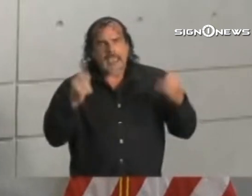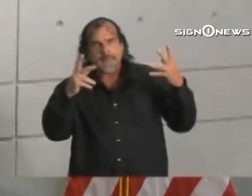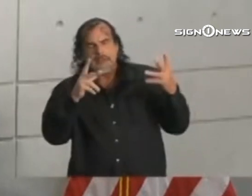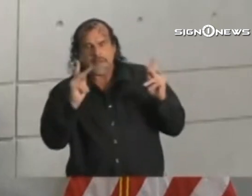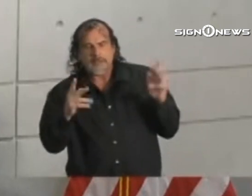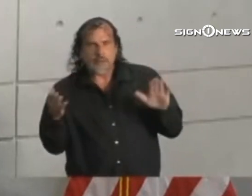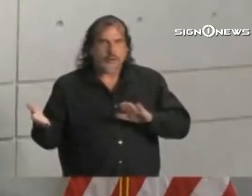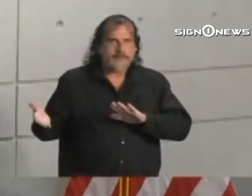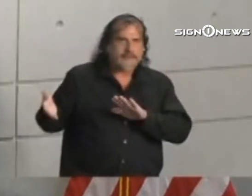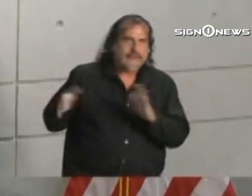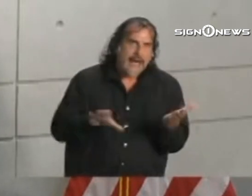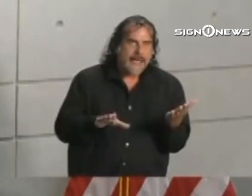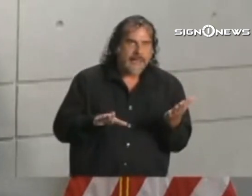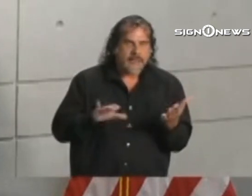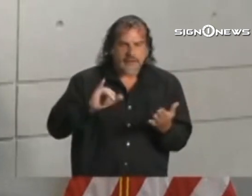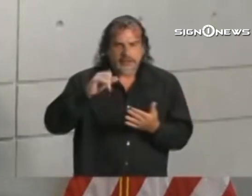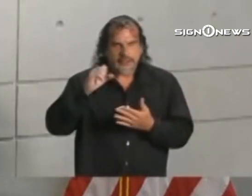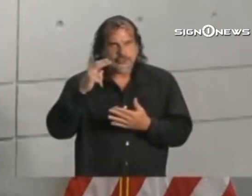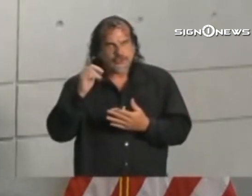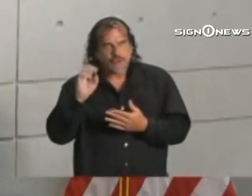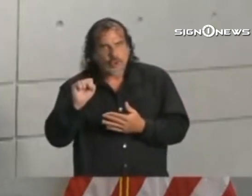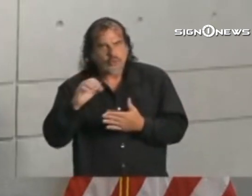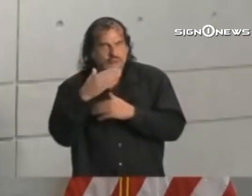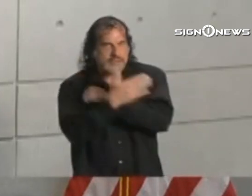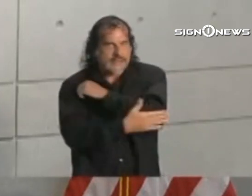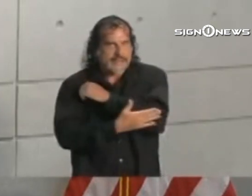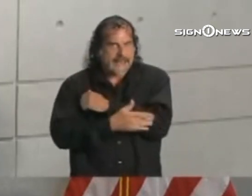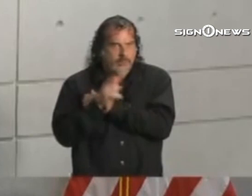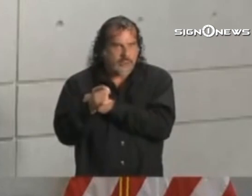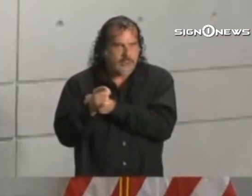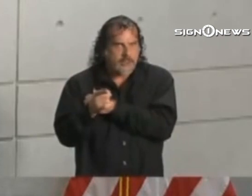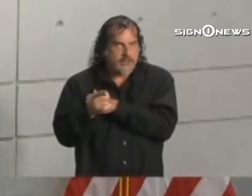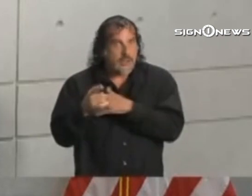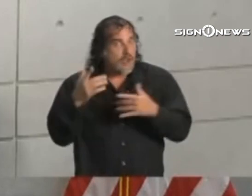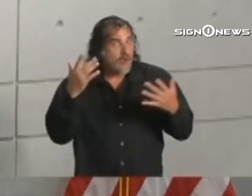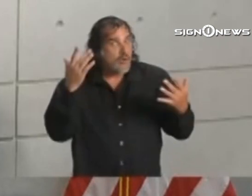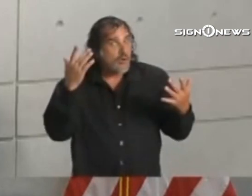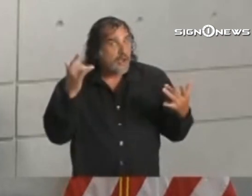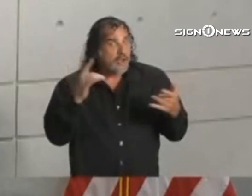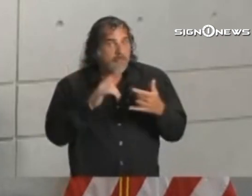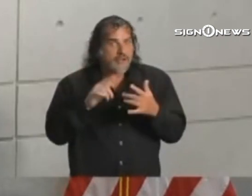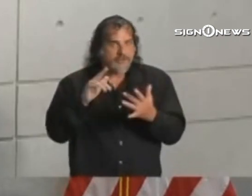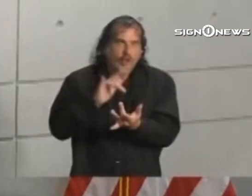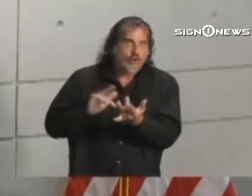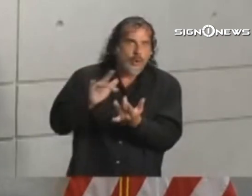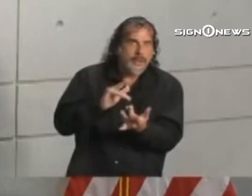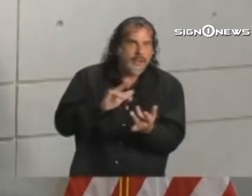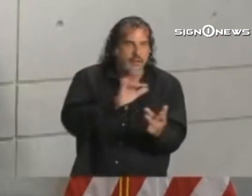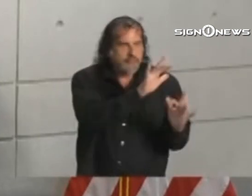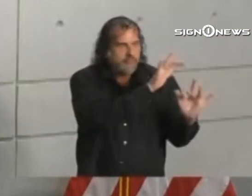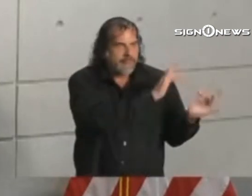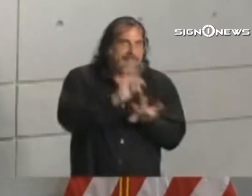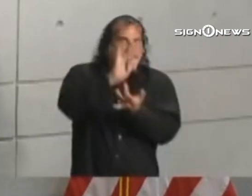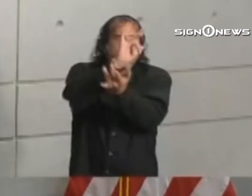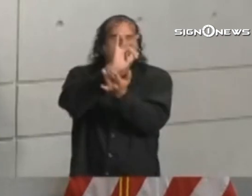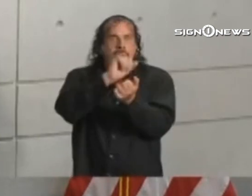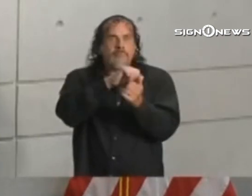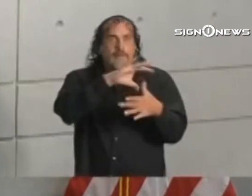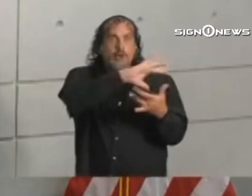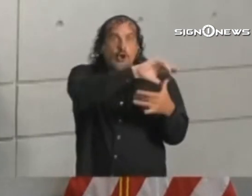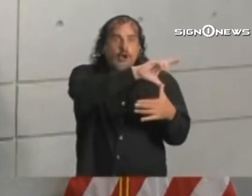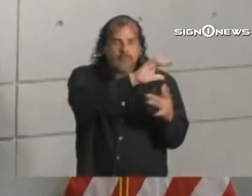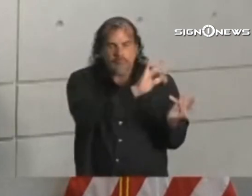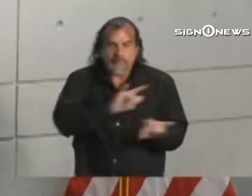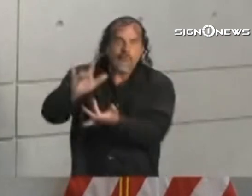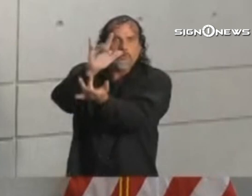occurred in Jones County, for instance, that was due in large part to a tornado that had spun out of that hurricane. And so